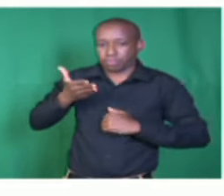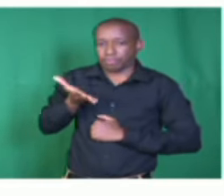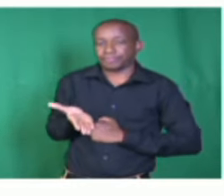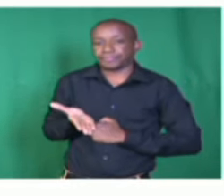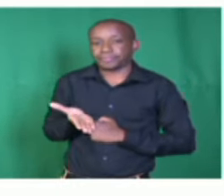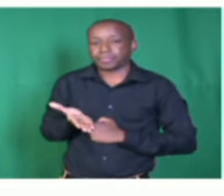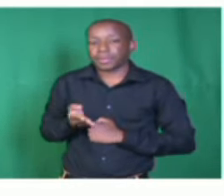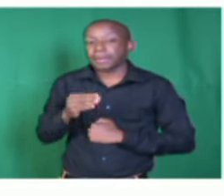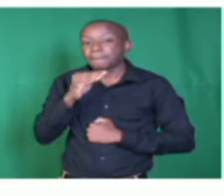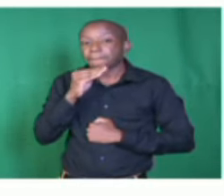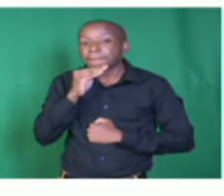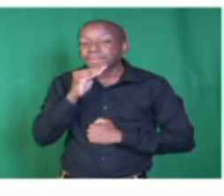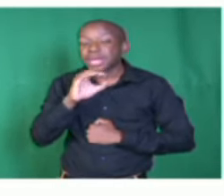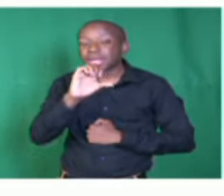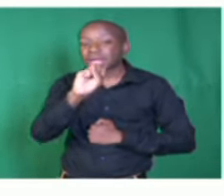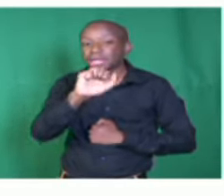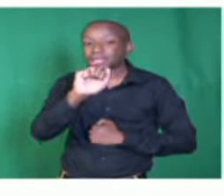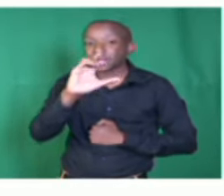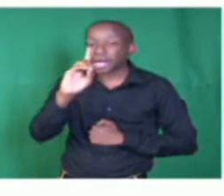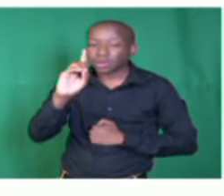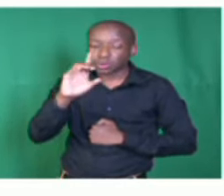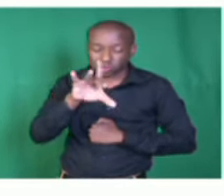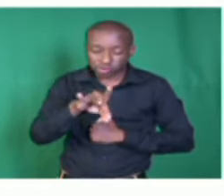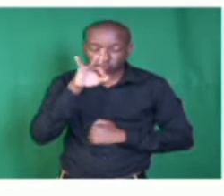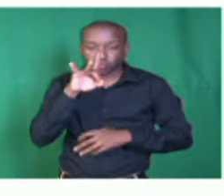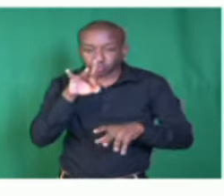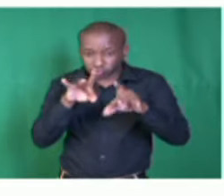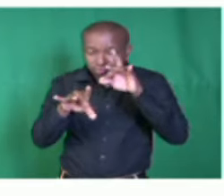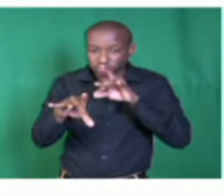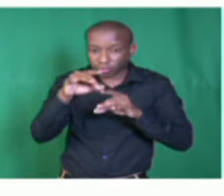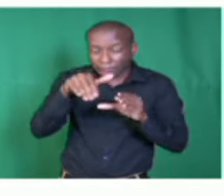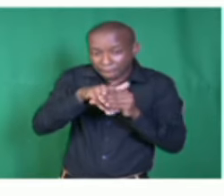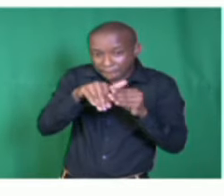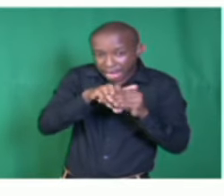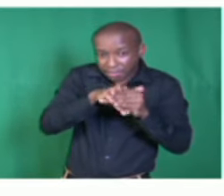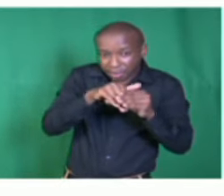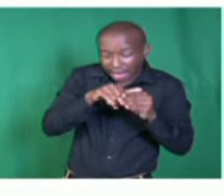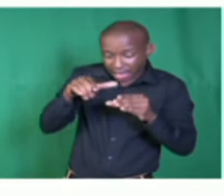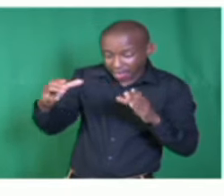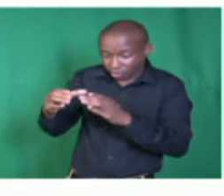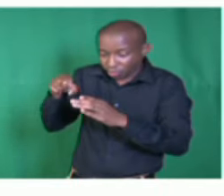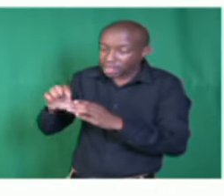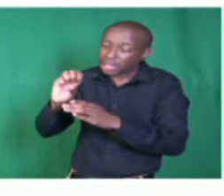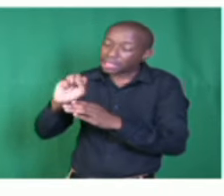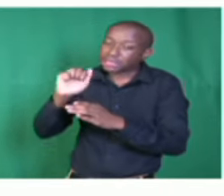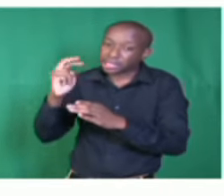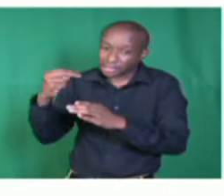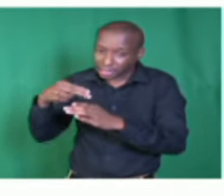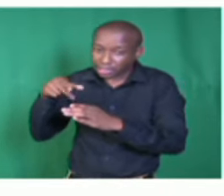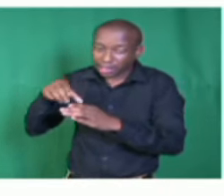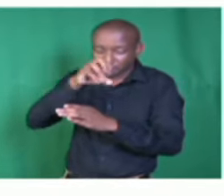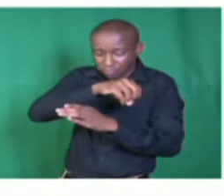these Sadducees were elected as members of the Sanhedrin. What do we